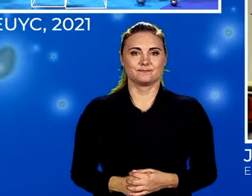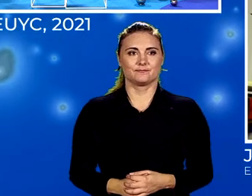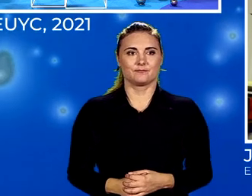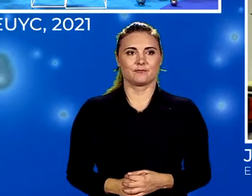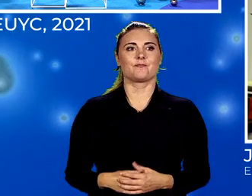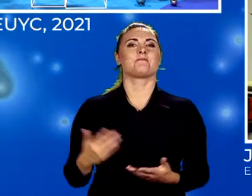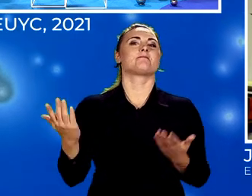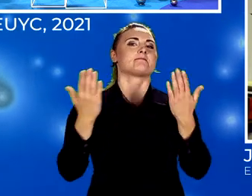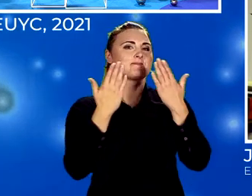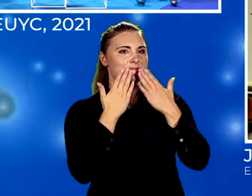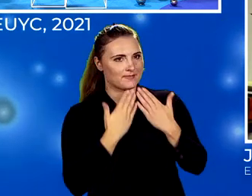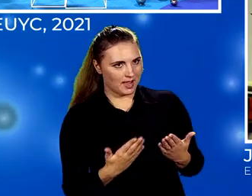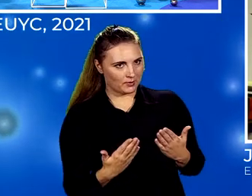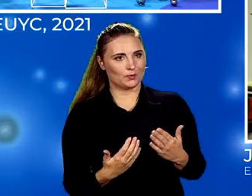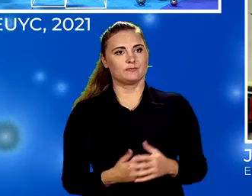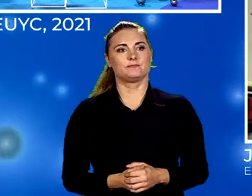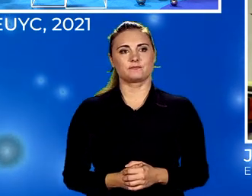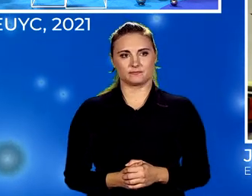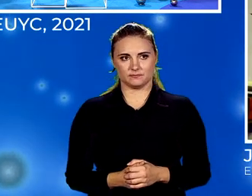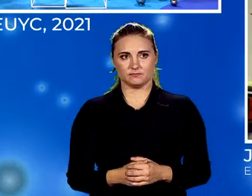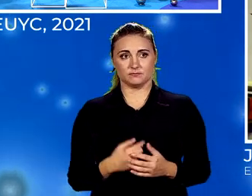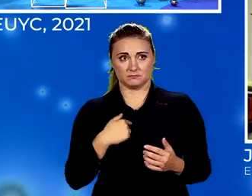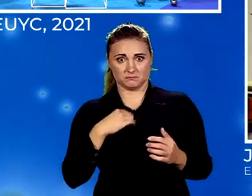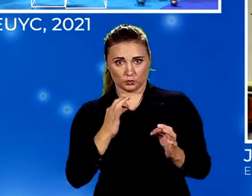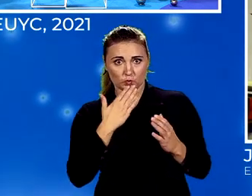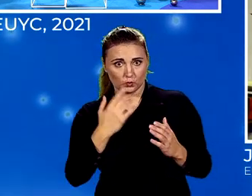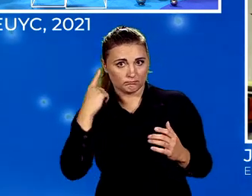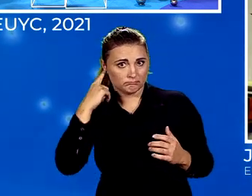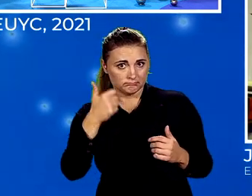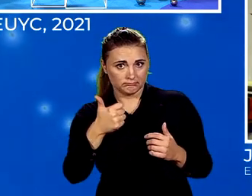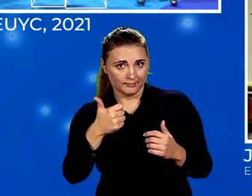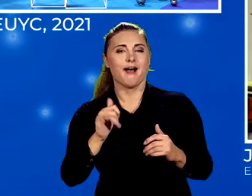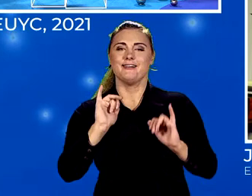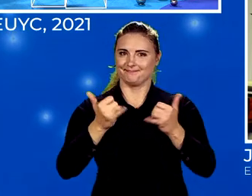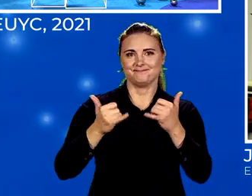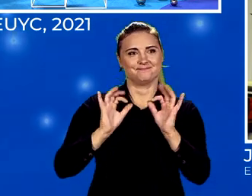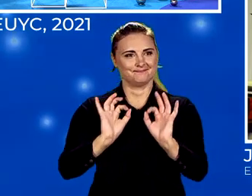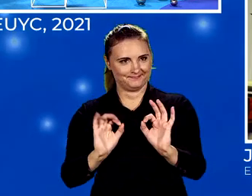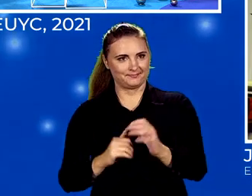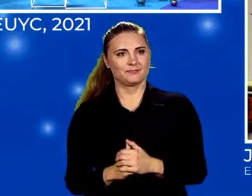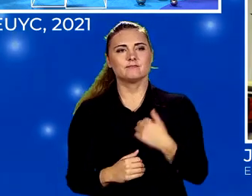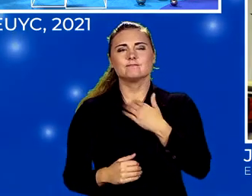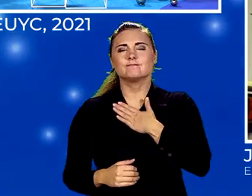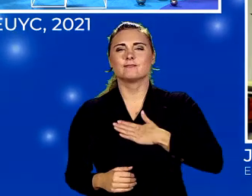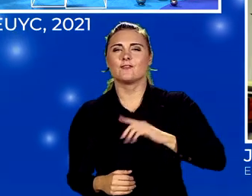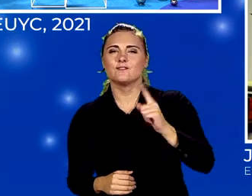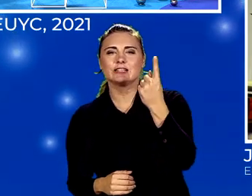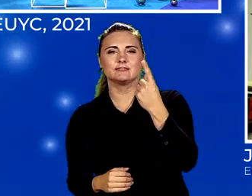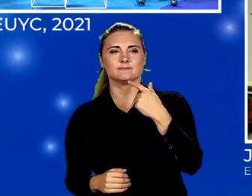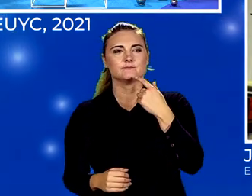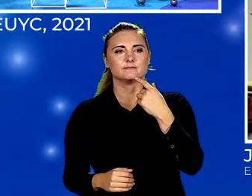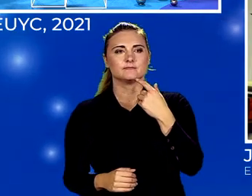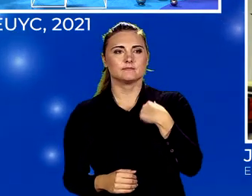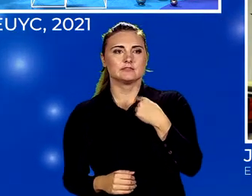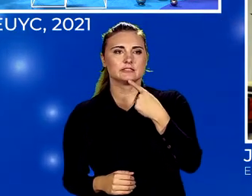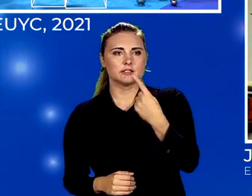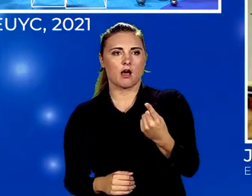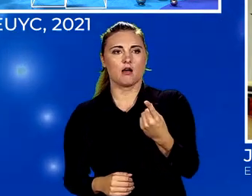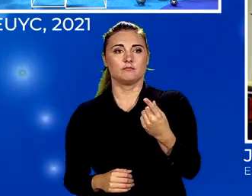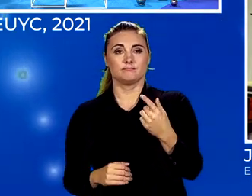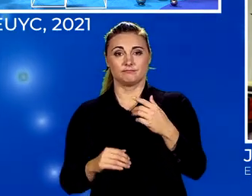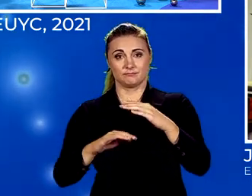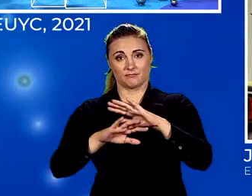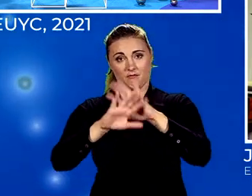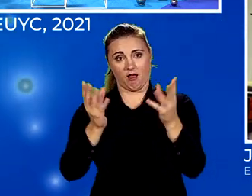Thank you very much. I hope you can hear me. Yeah, perfect. First, I would like to thank all the guests for